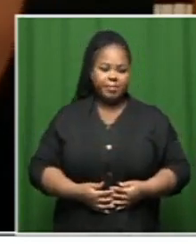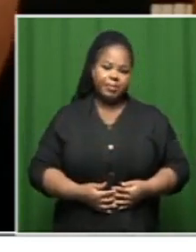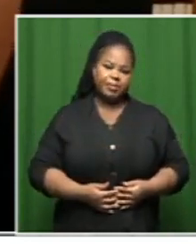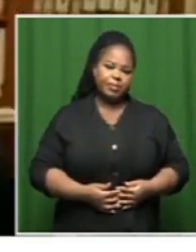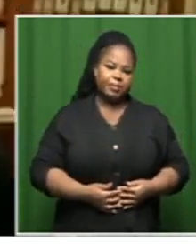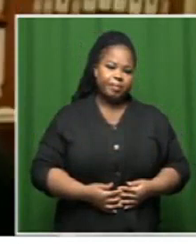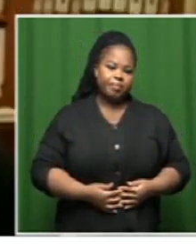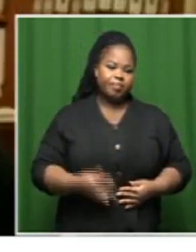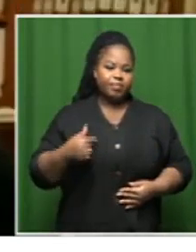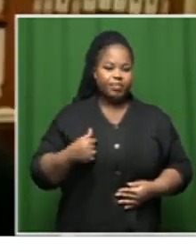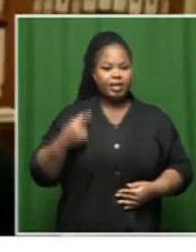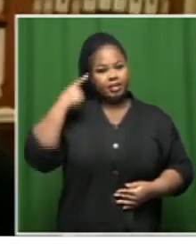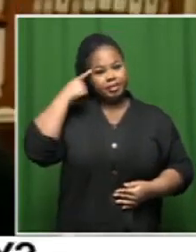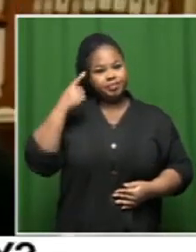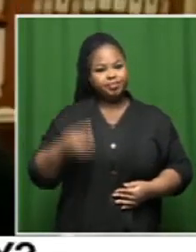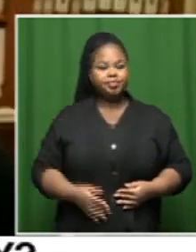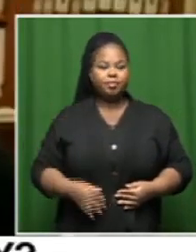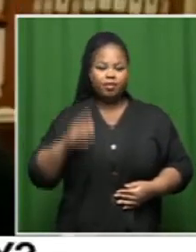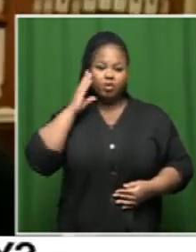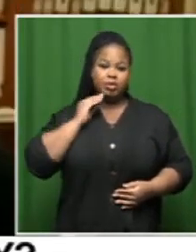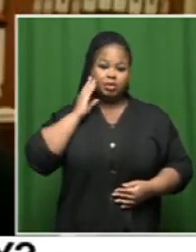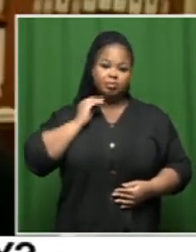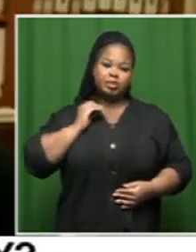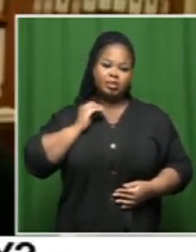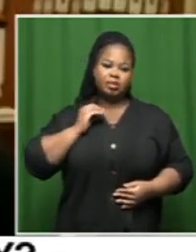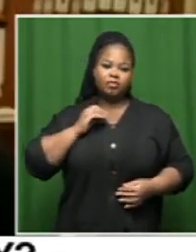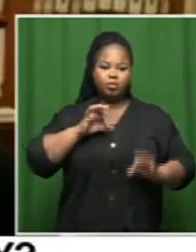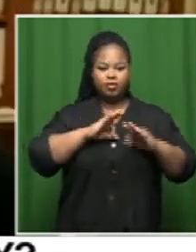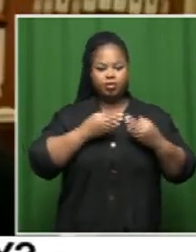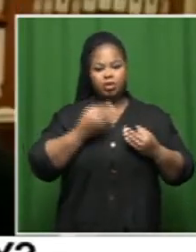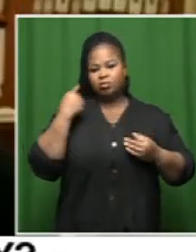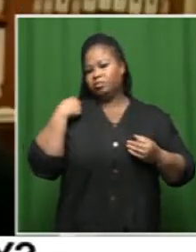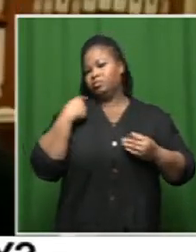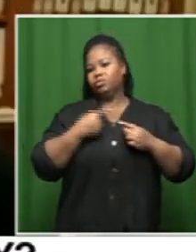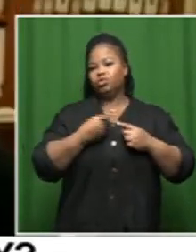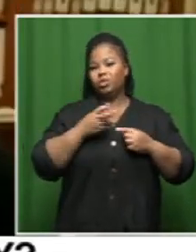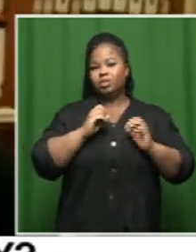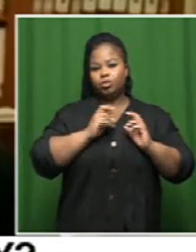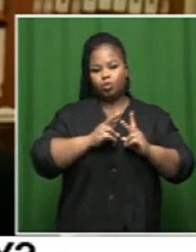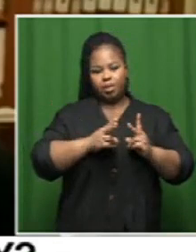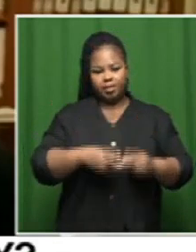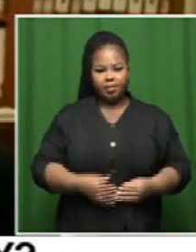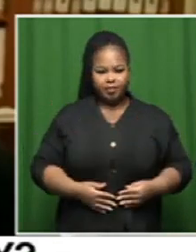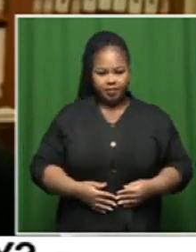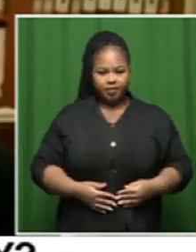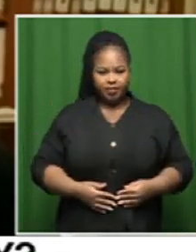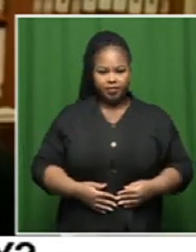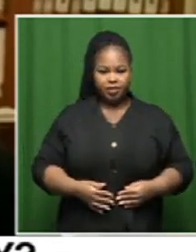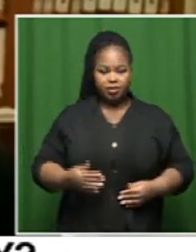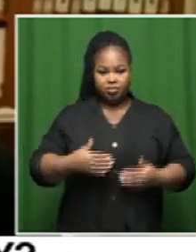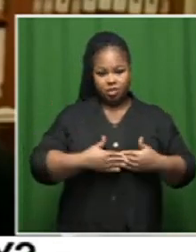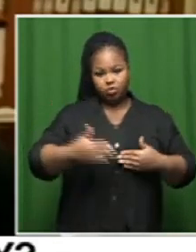Look, so I think from the experience, I think of the families from 2012 and probably right